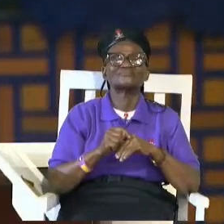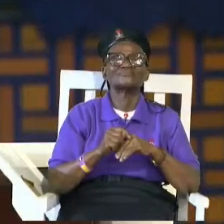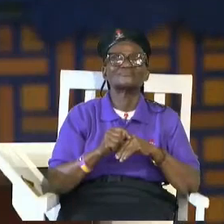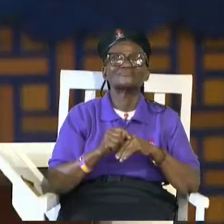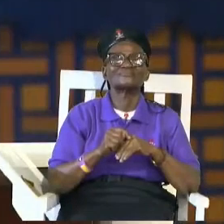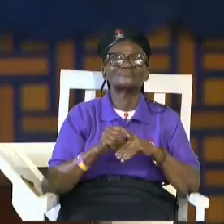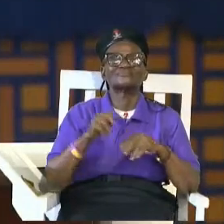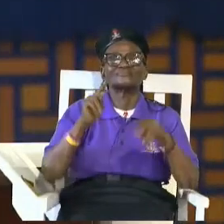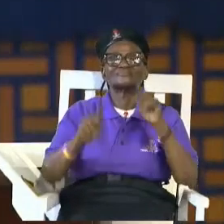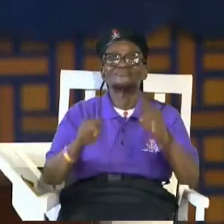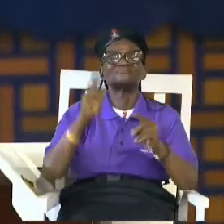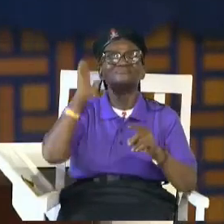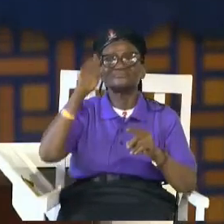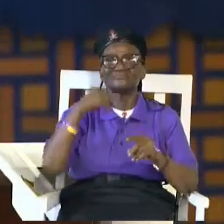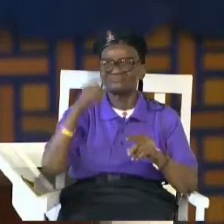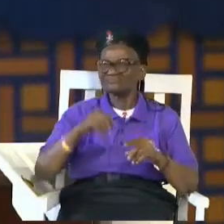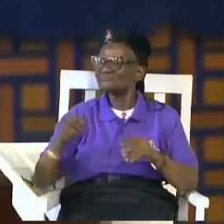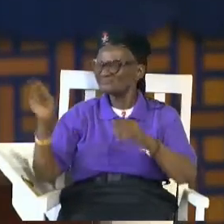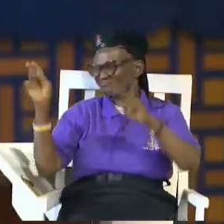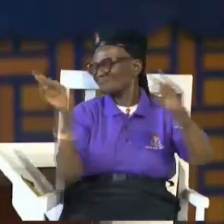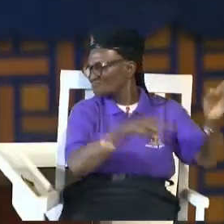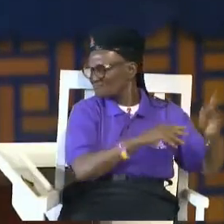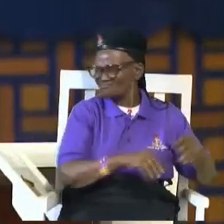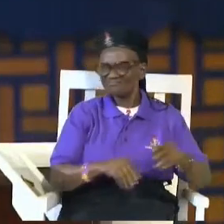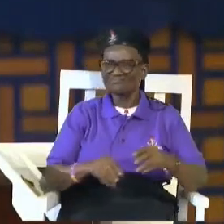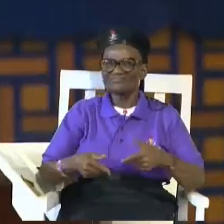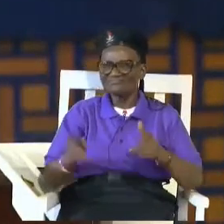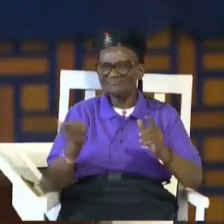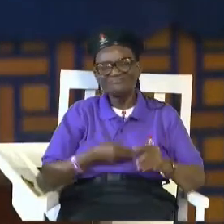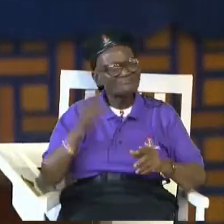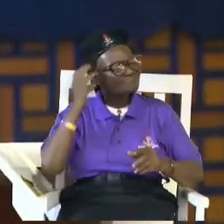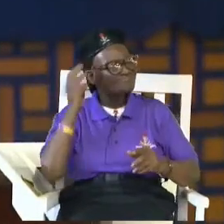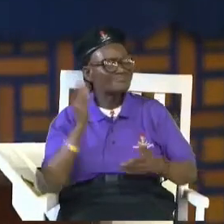people will say, sit down, let's hear something good.